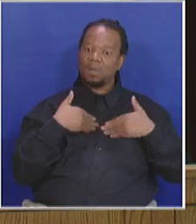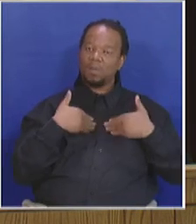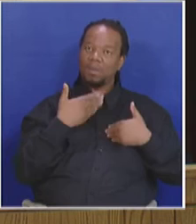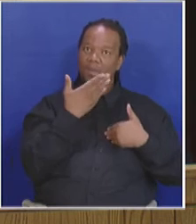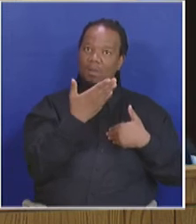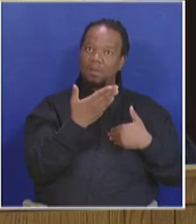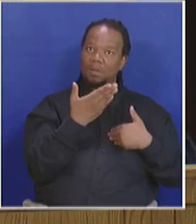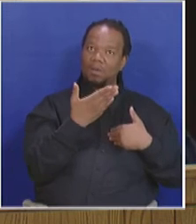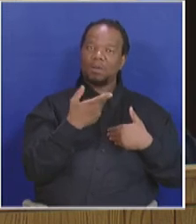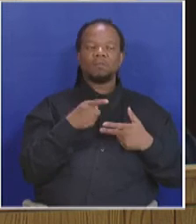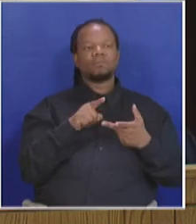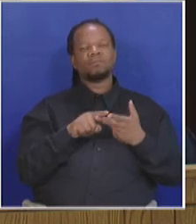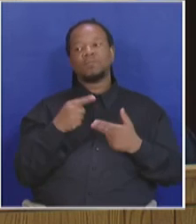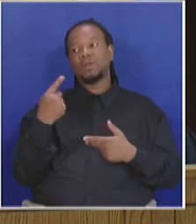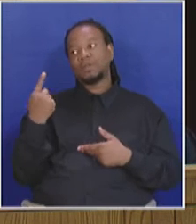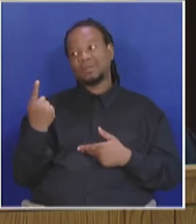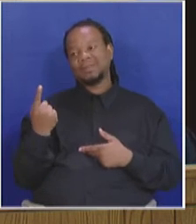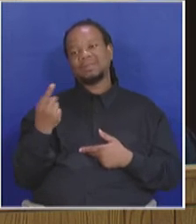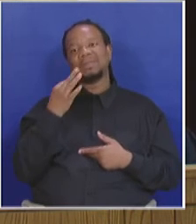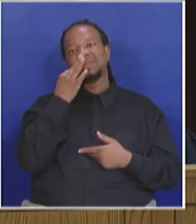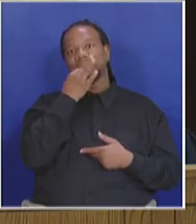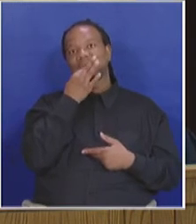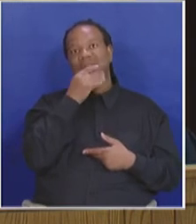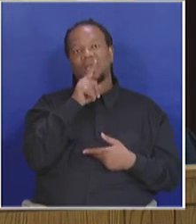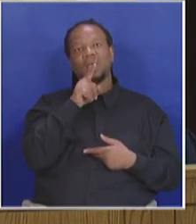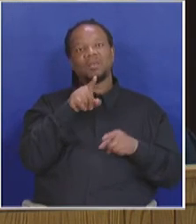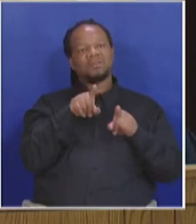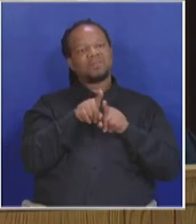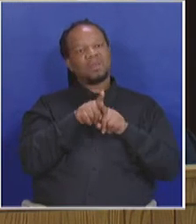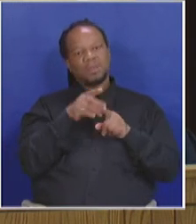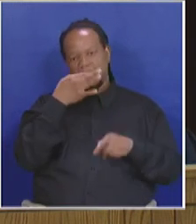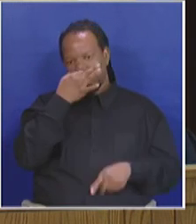And she also says they are bullies.